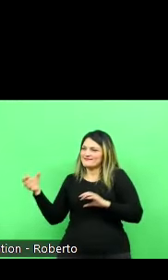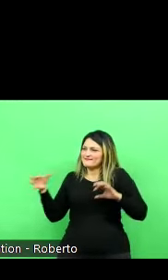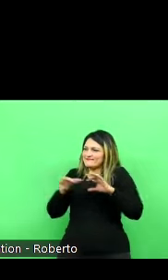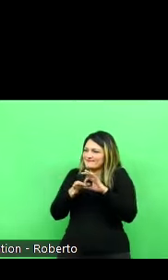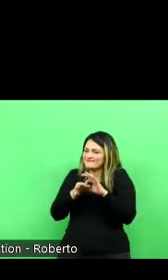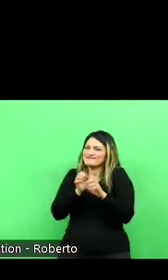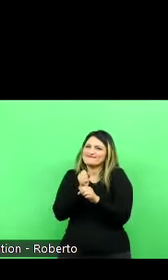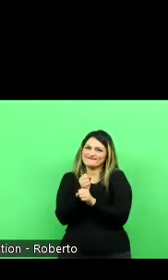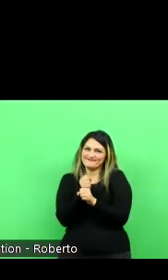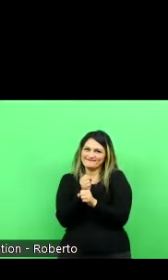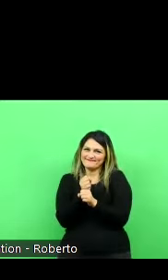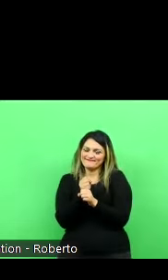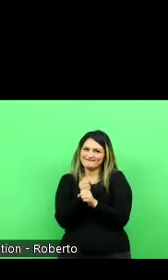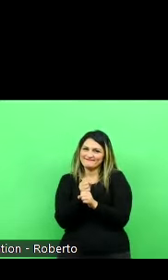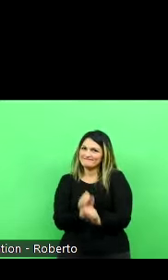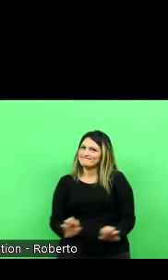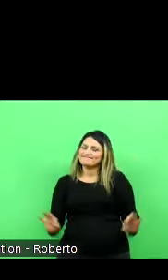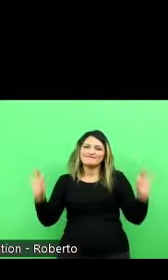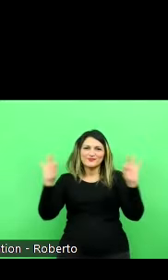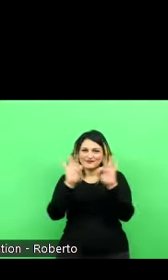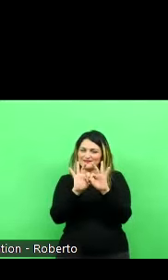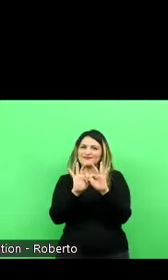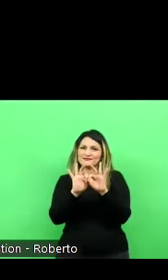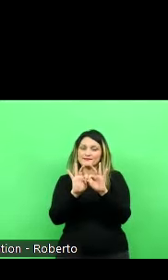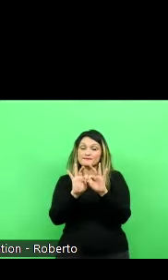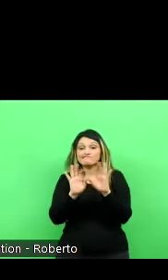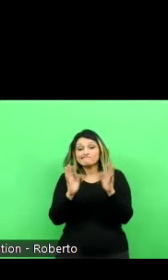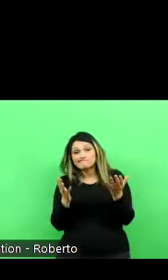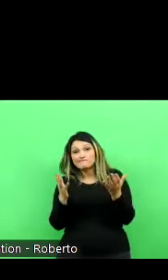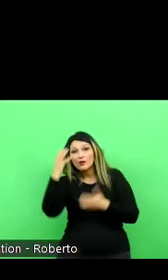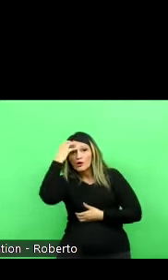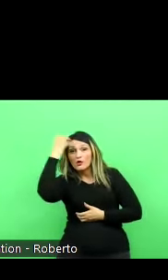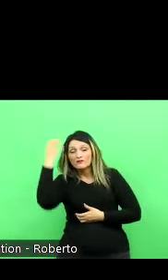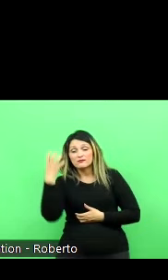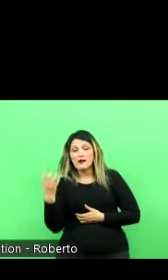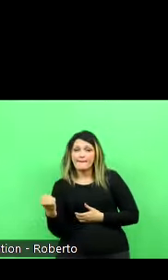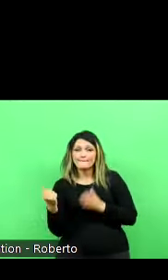Why? Because the measures to reduce or manage risk